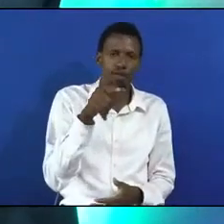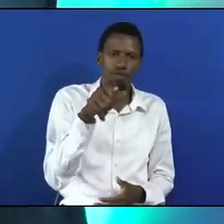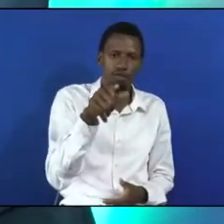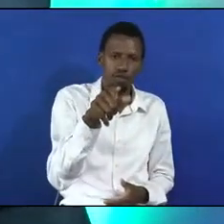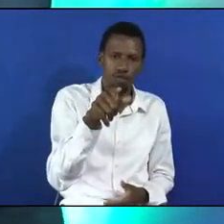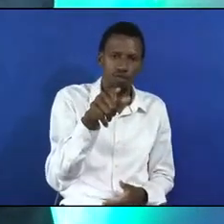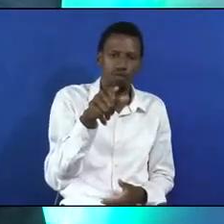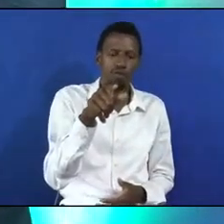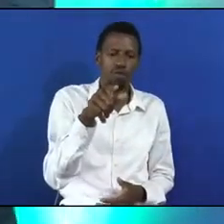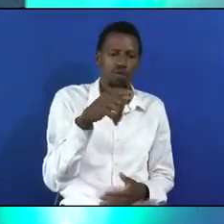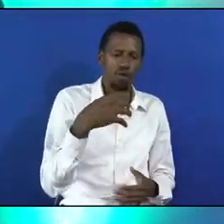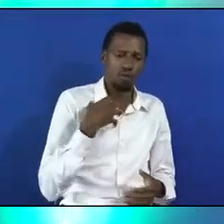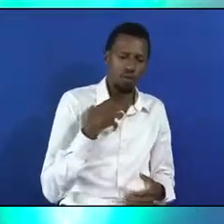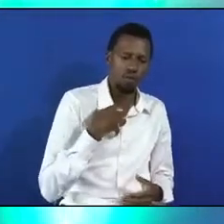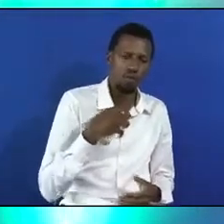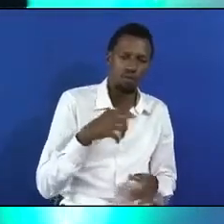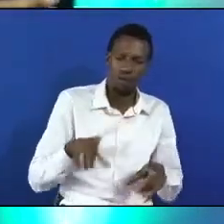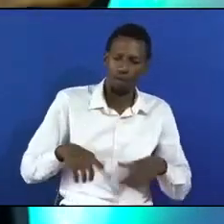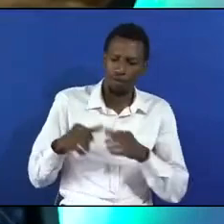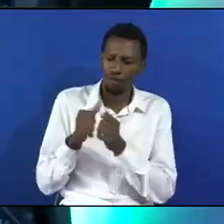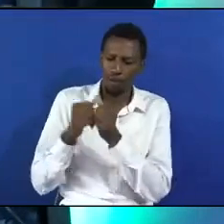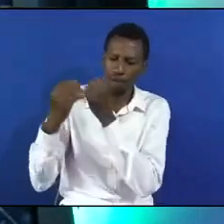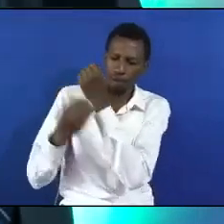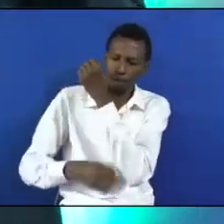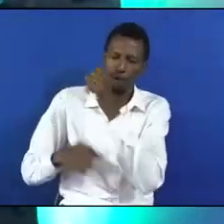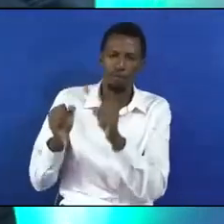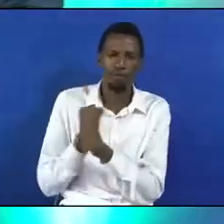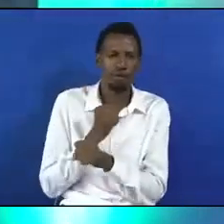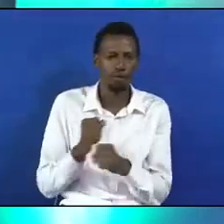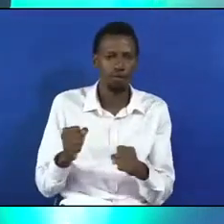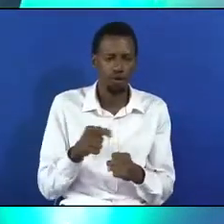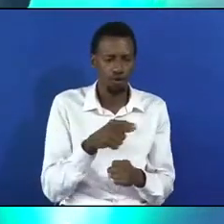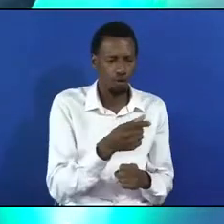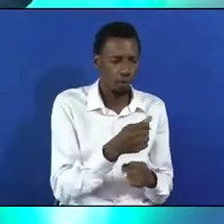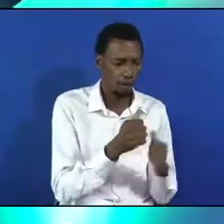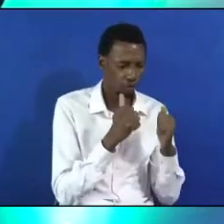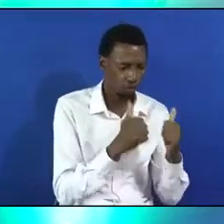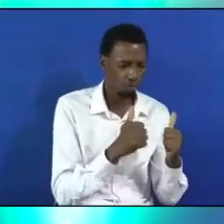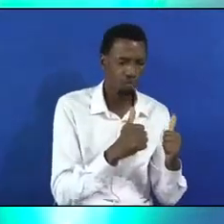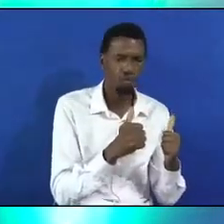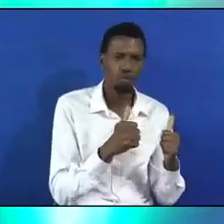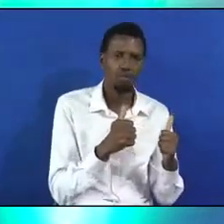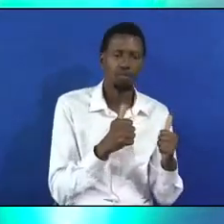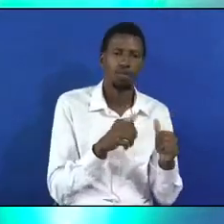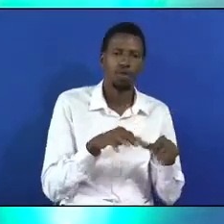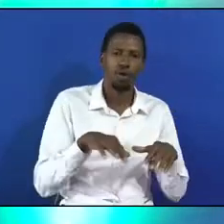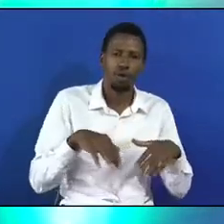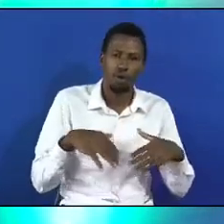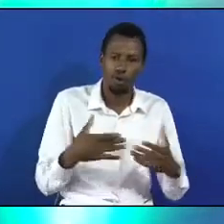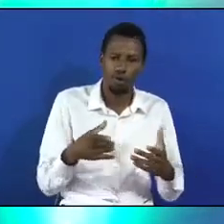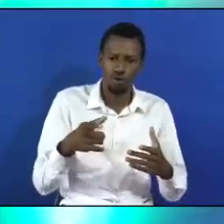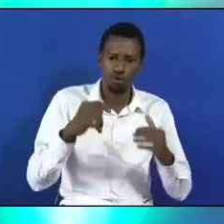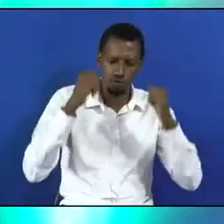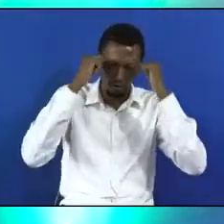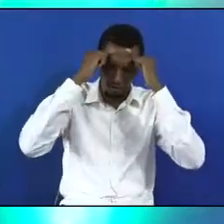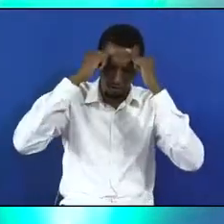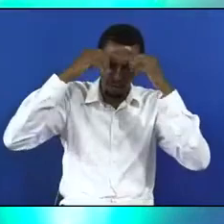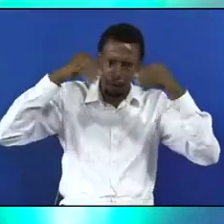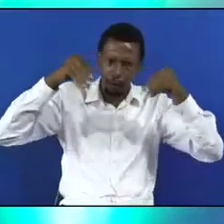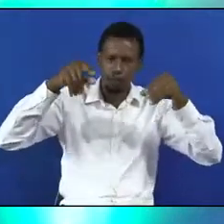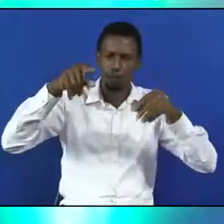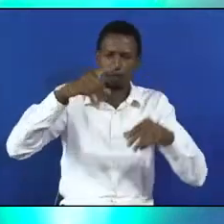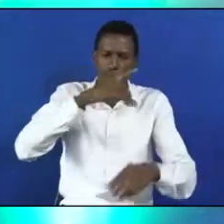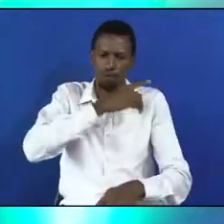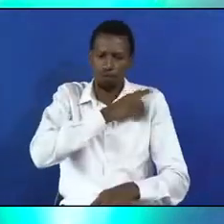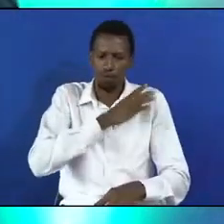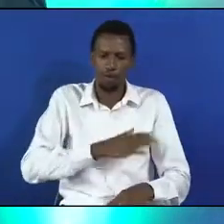cannot live with peasants. Because you are a little bit financially stable, or you have studied well, you are a doctor, you have